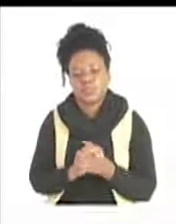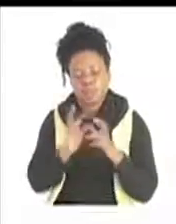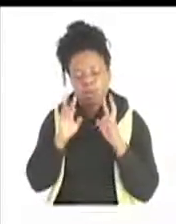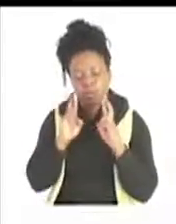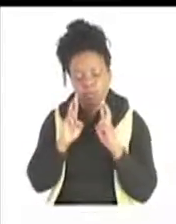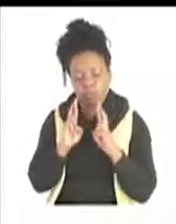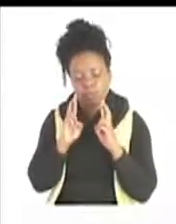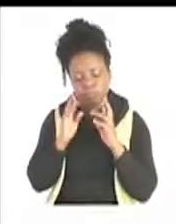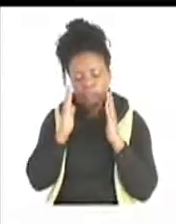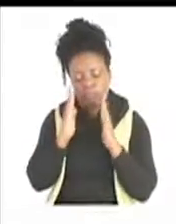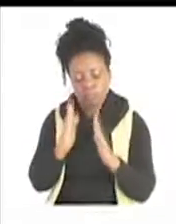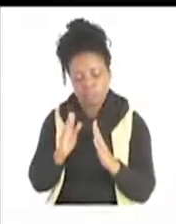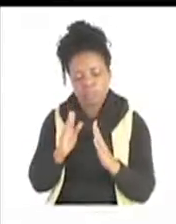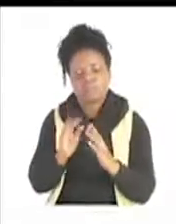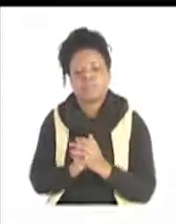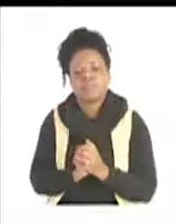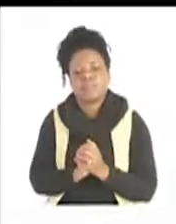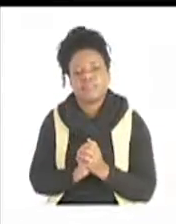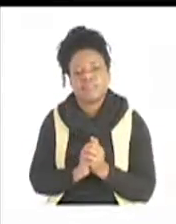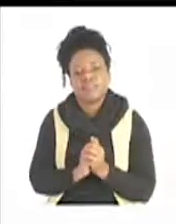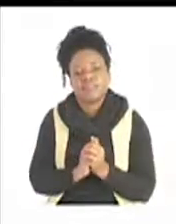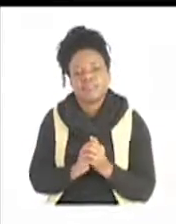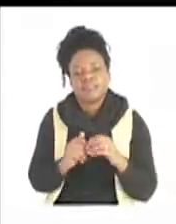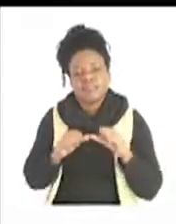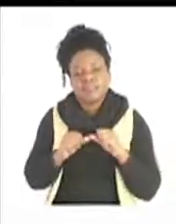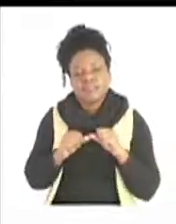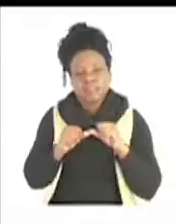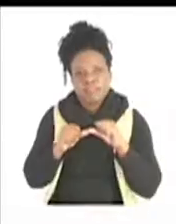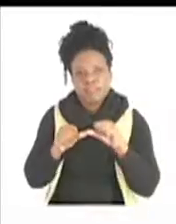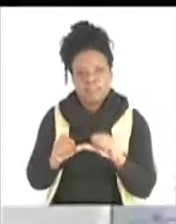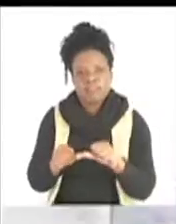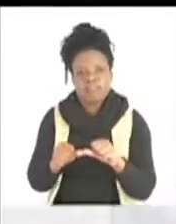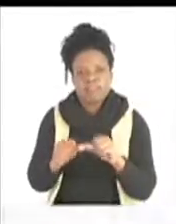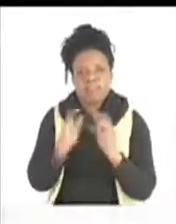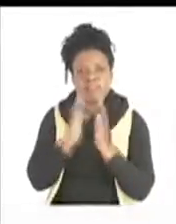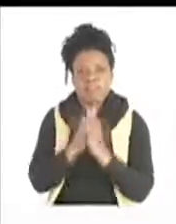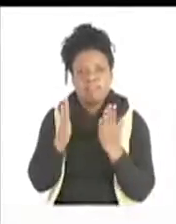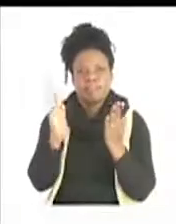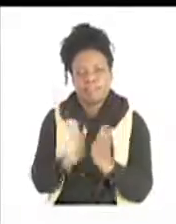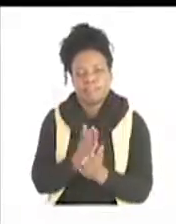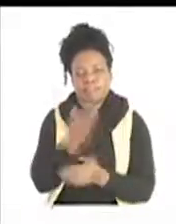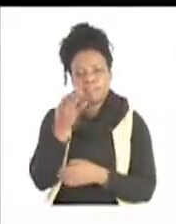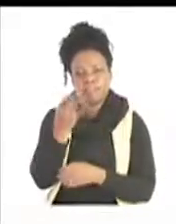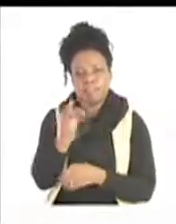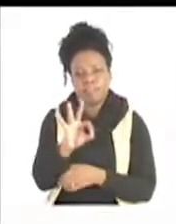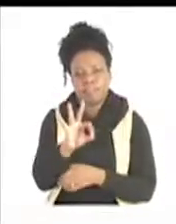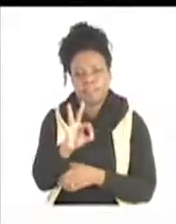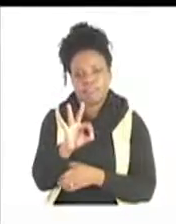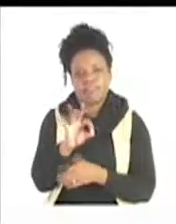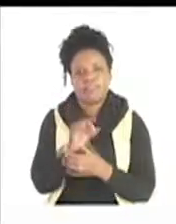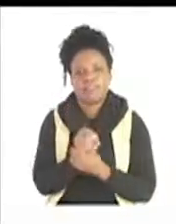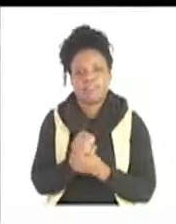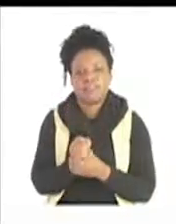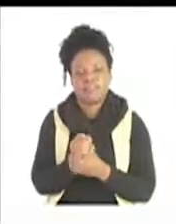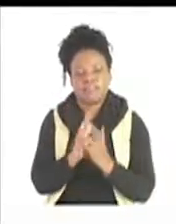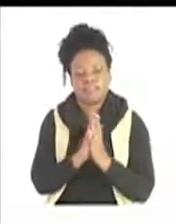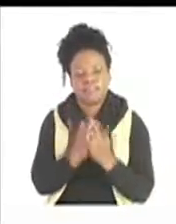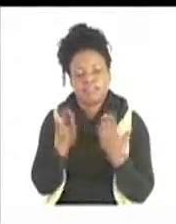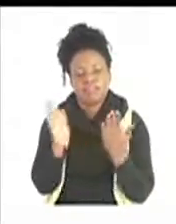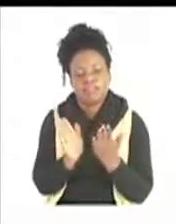attention. Let us move on to page 9. On page